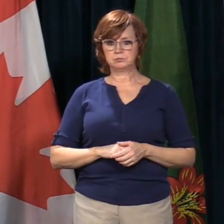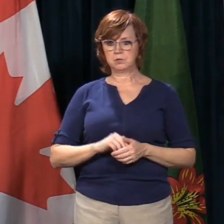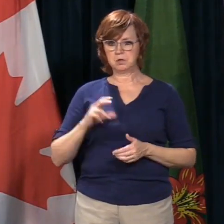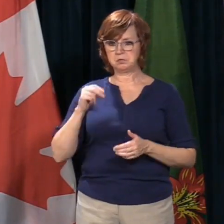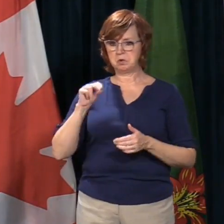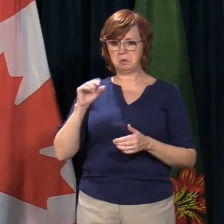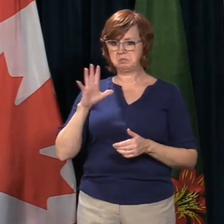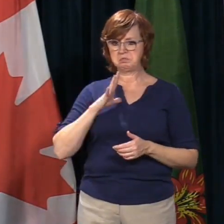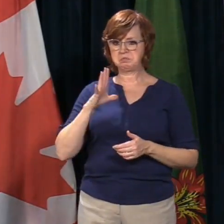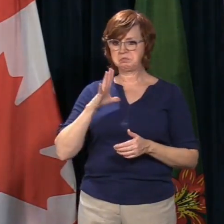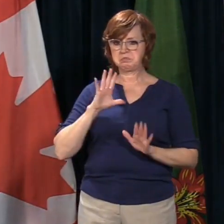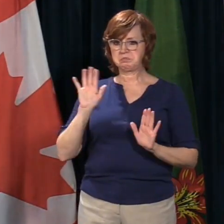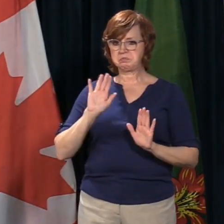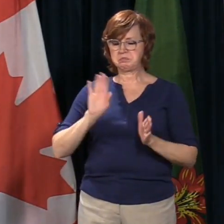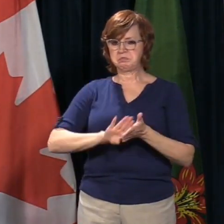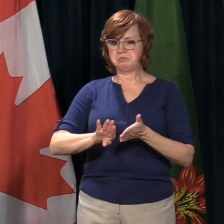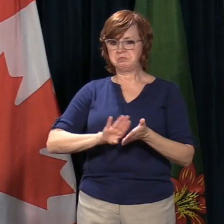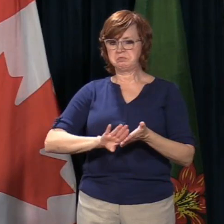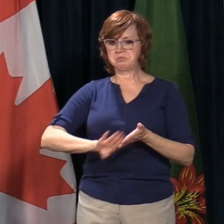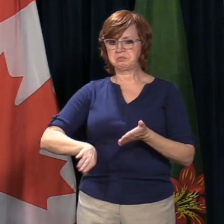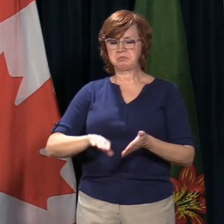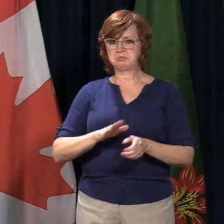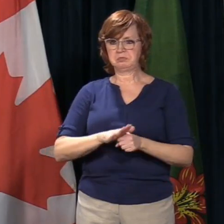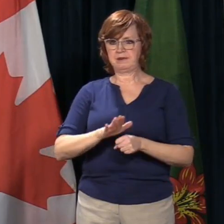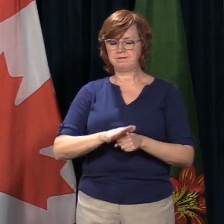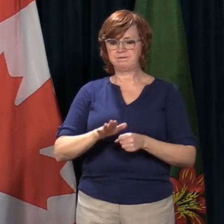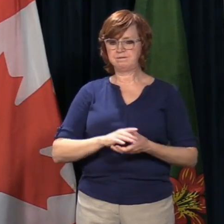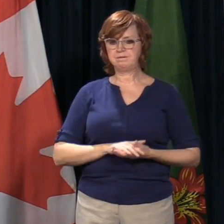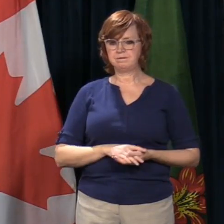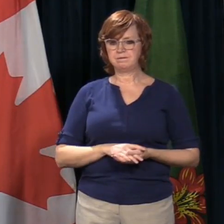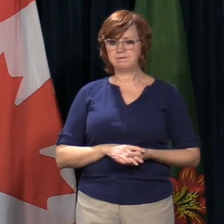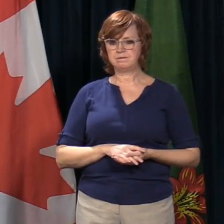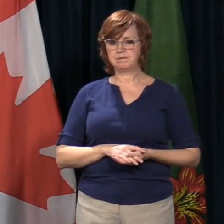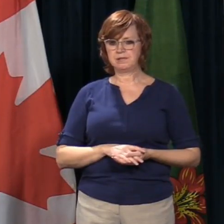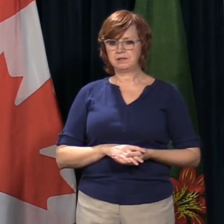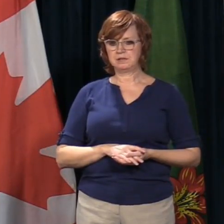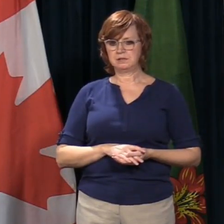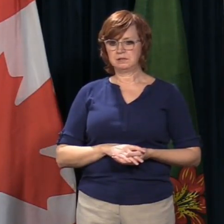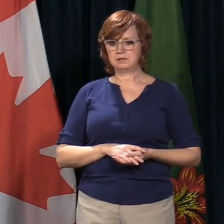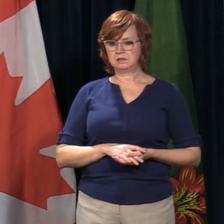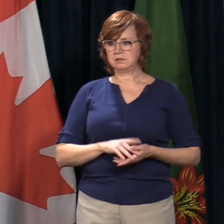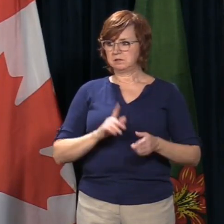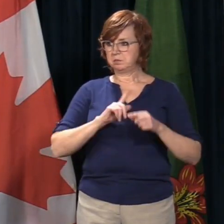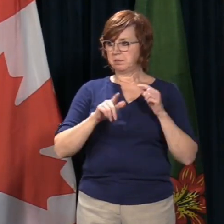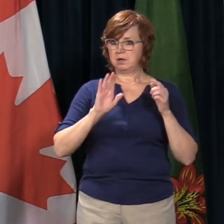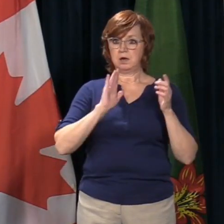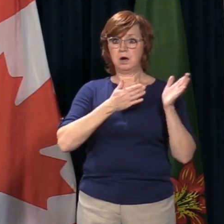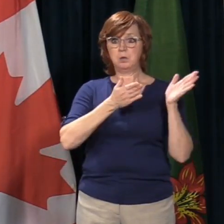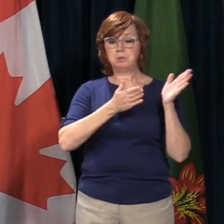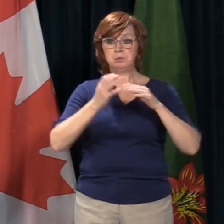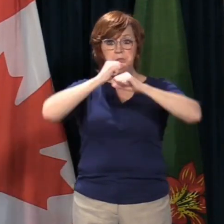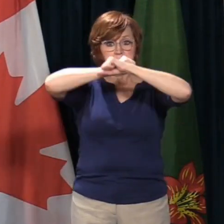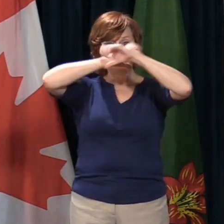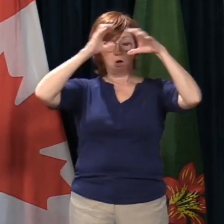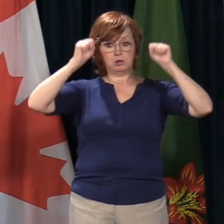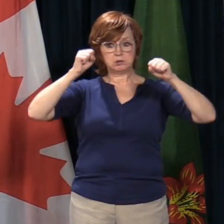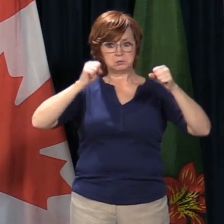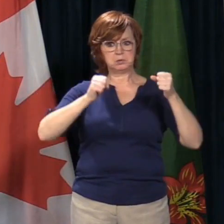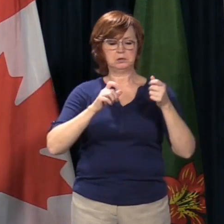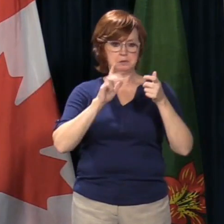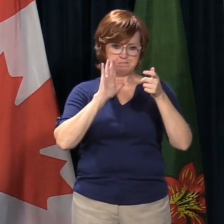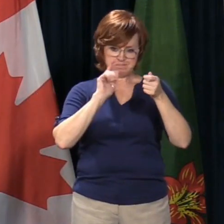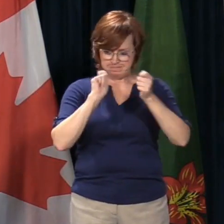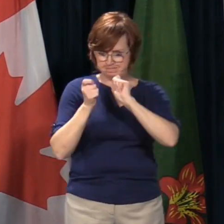No, I don't think I have anything to add to that, but we continue to refine the models based on the best data that we have,